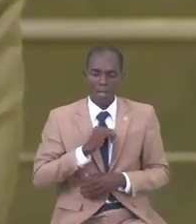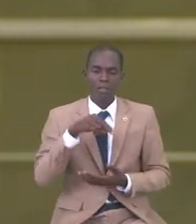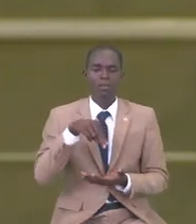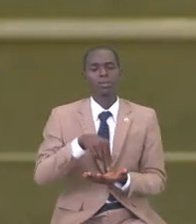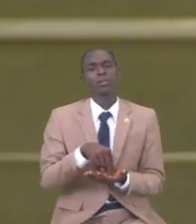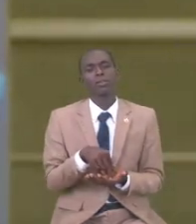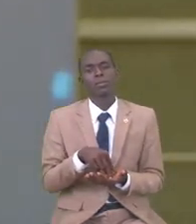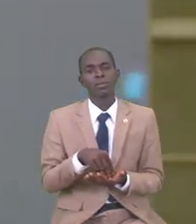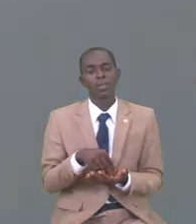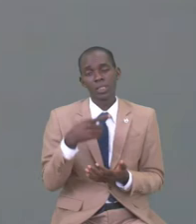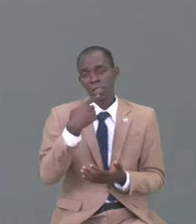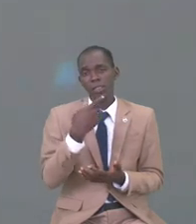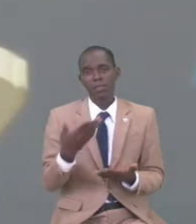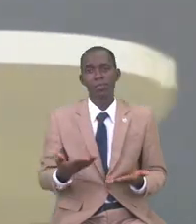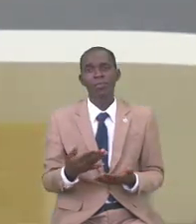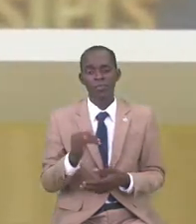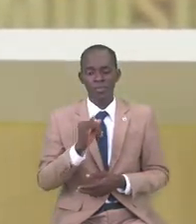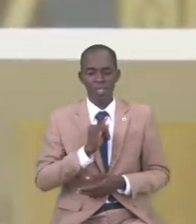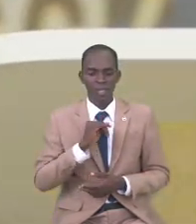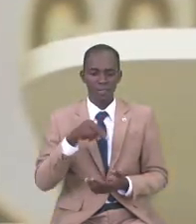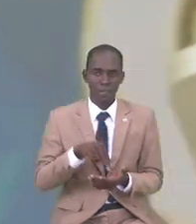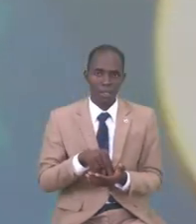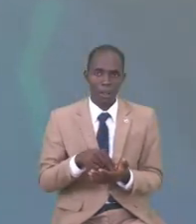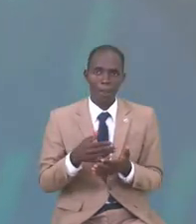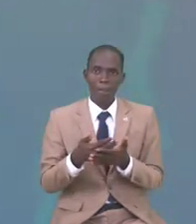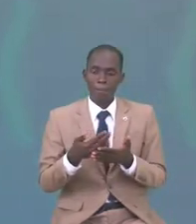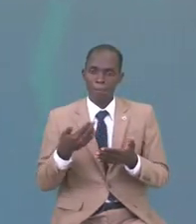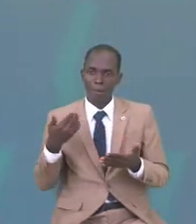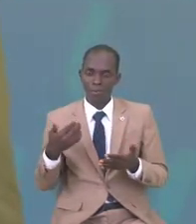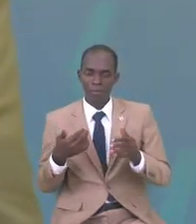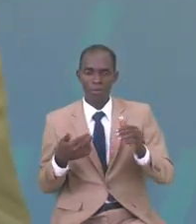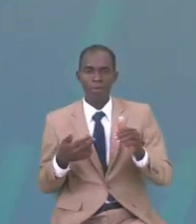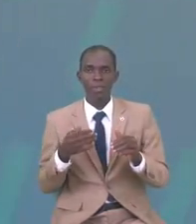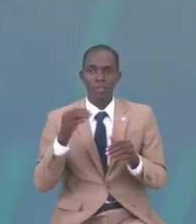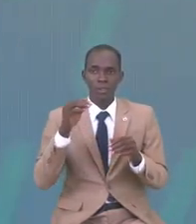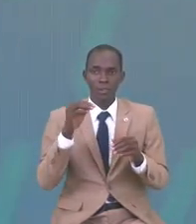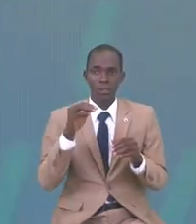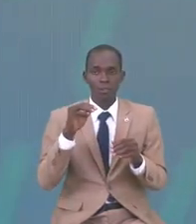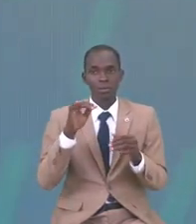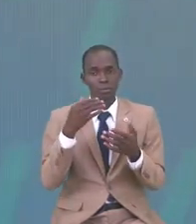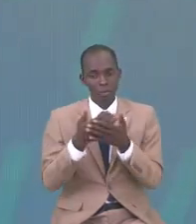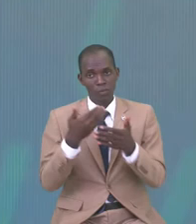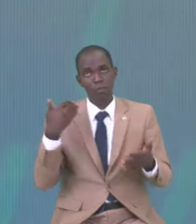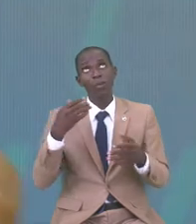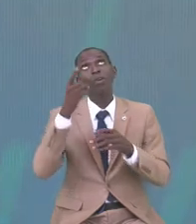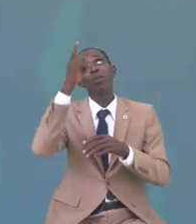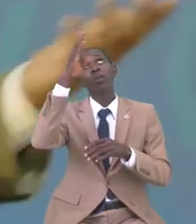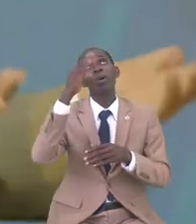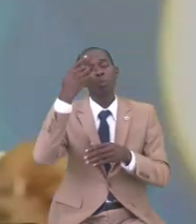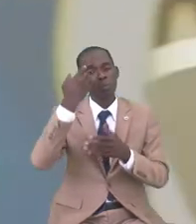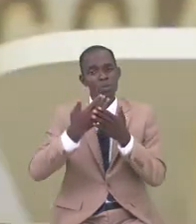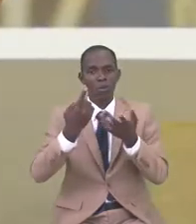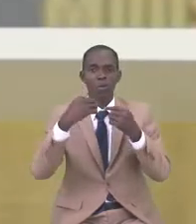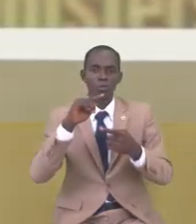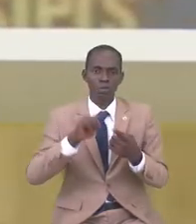said, I stand before him before coming to Ahab. And if you